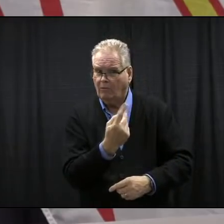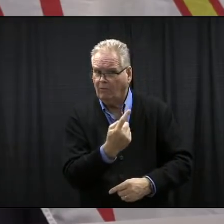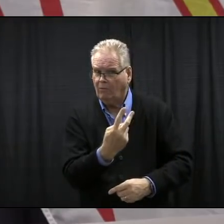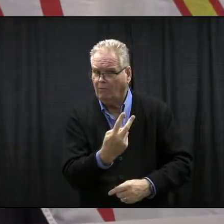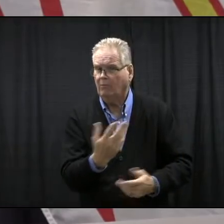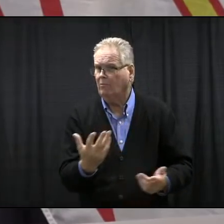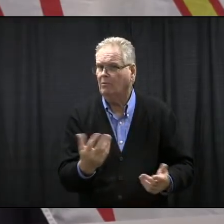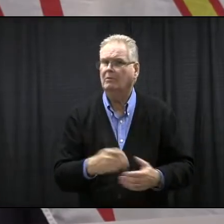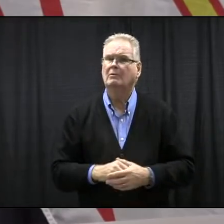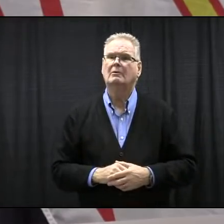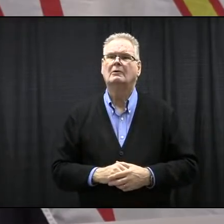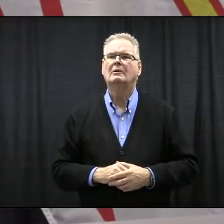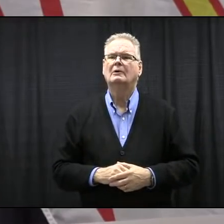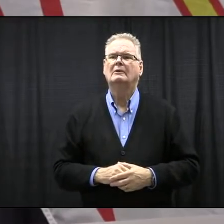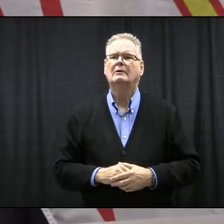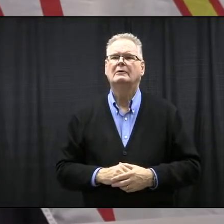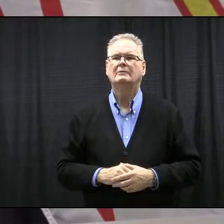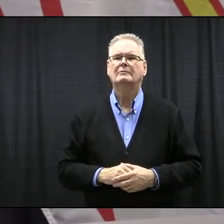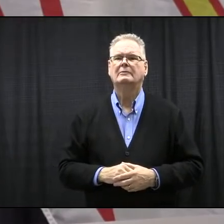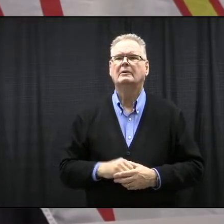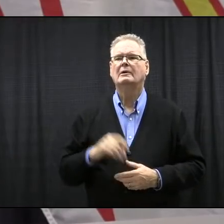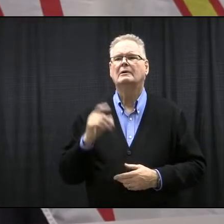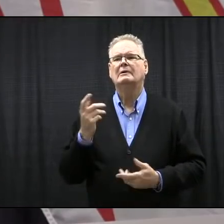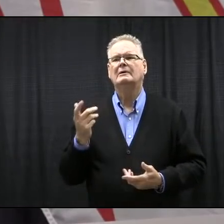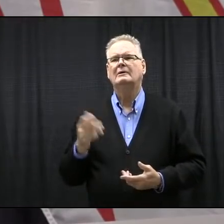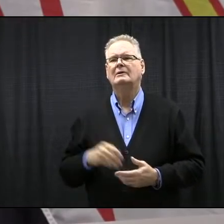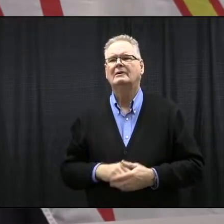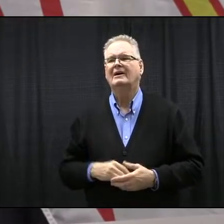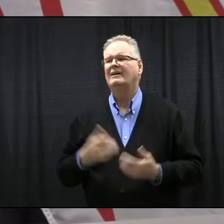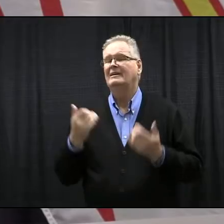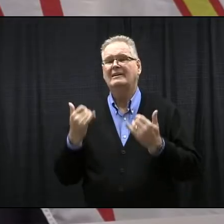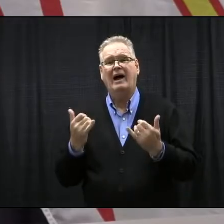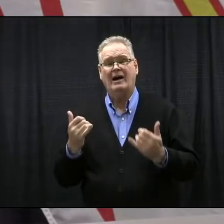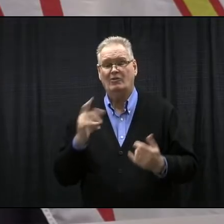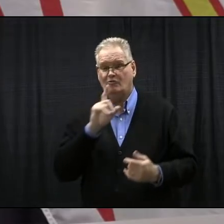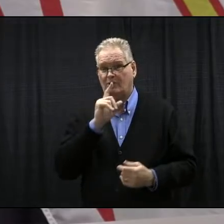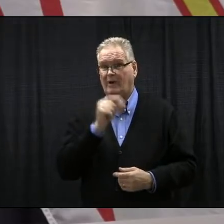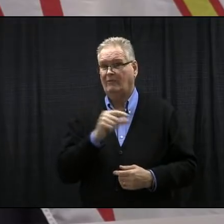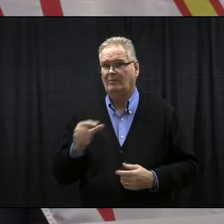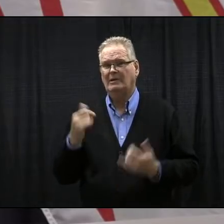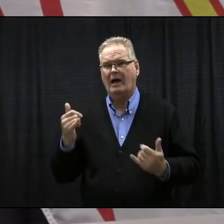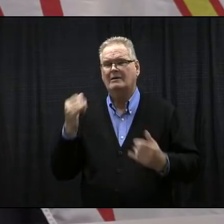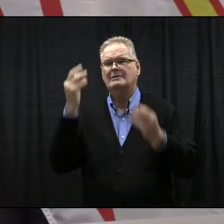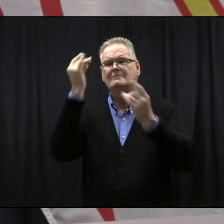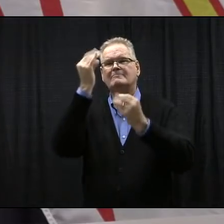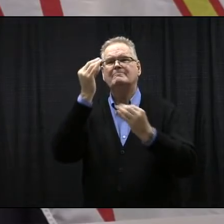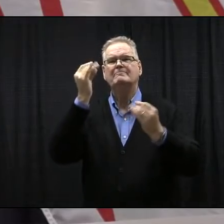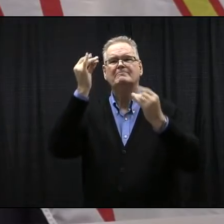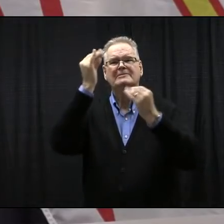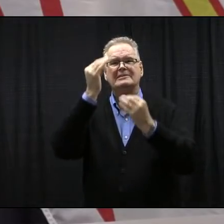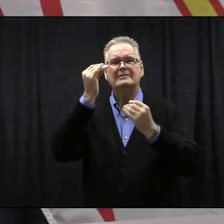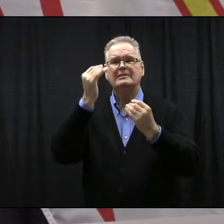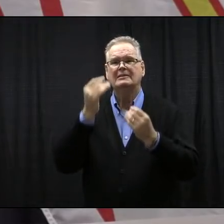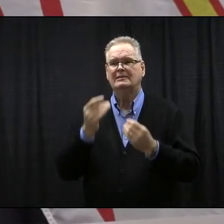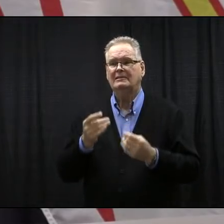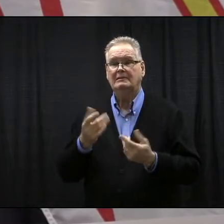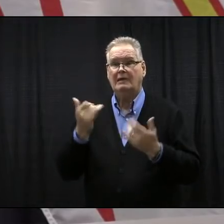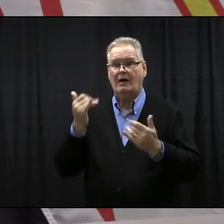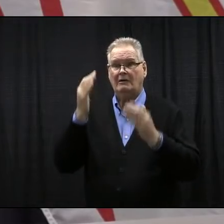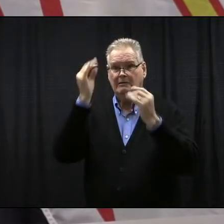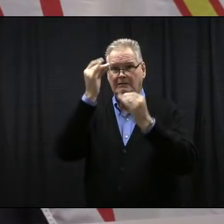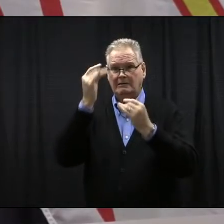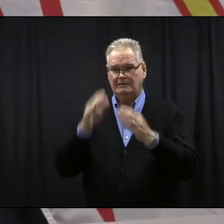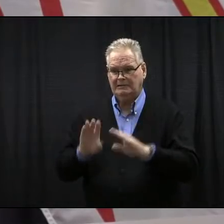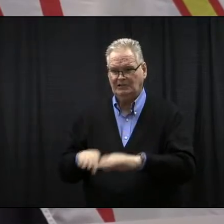of our eligible population vaccinated. So we still have a lot of children who are not able to be vaccinated and likely won't be able to be vaccinated until